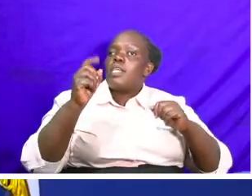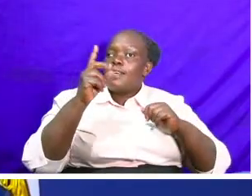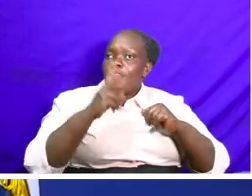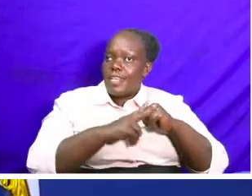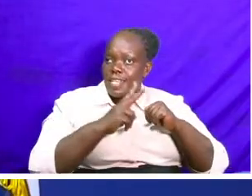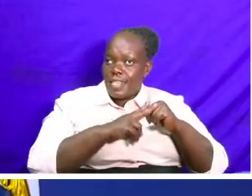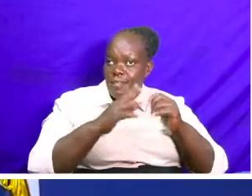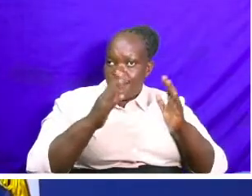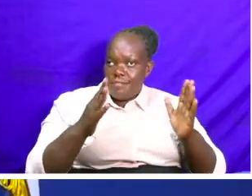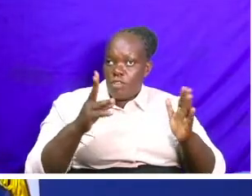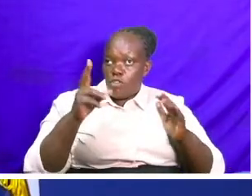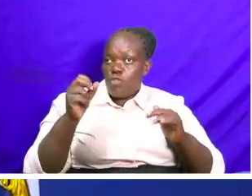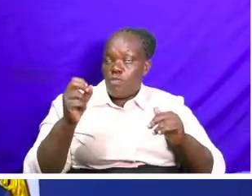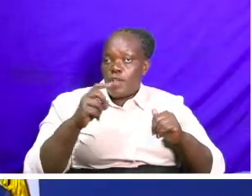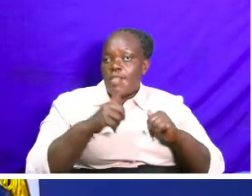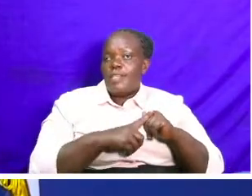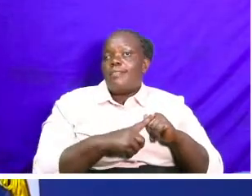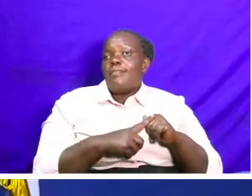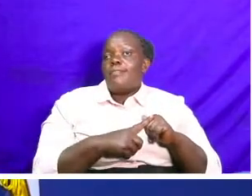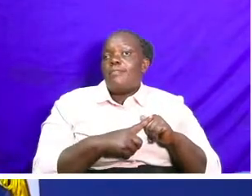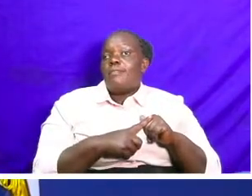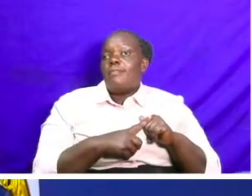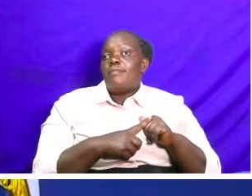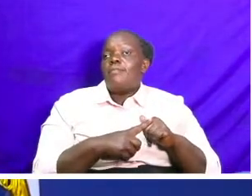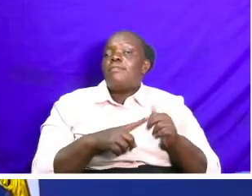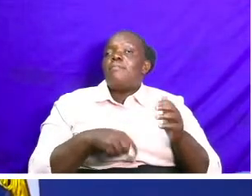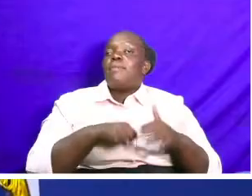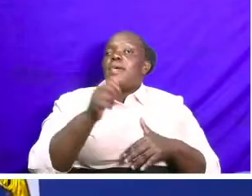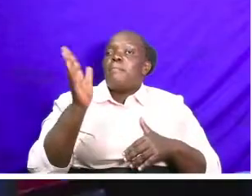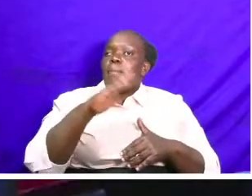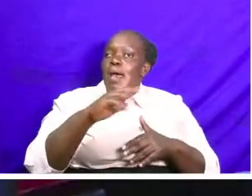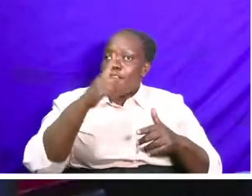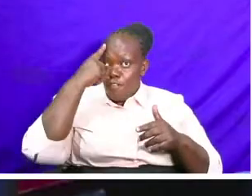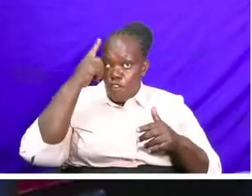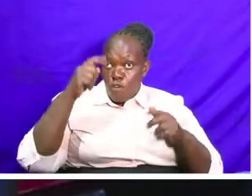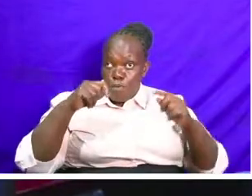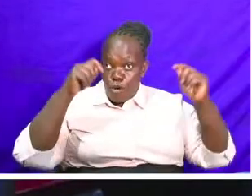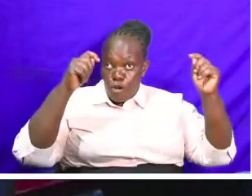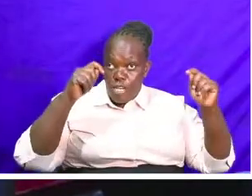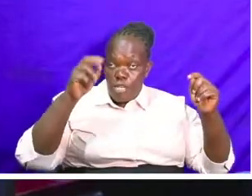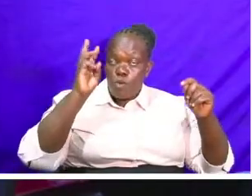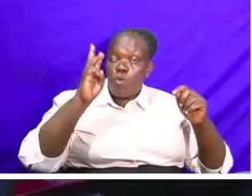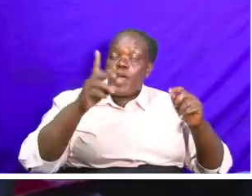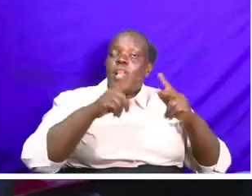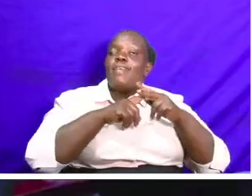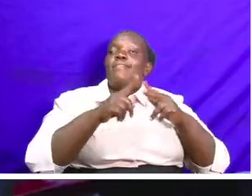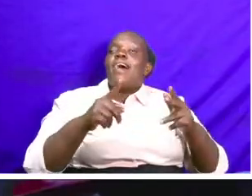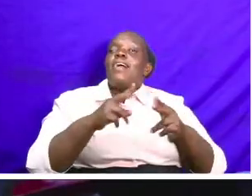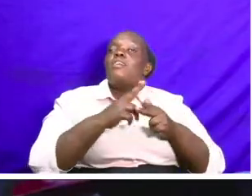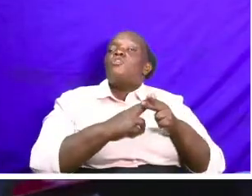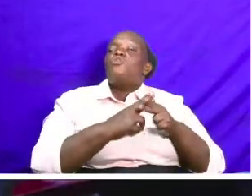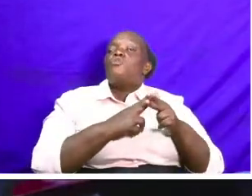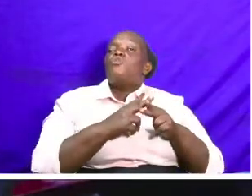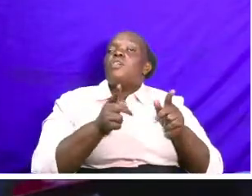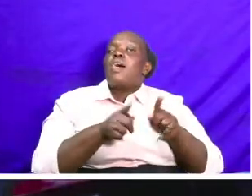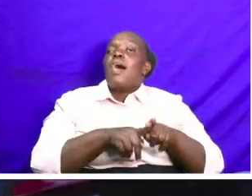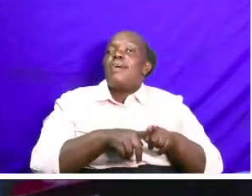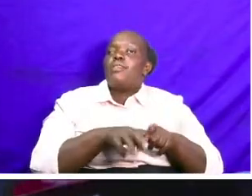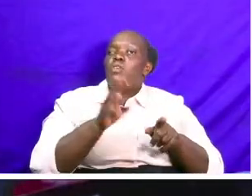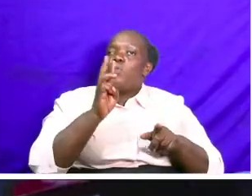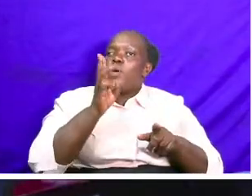to 2026. Compensation for protests will begin soon, as will